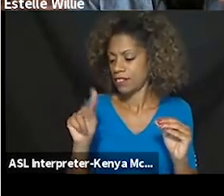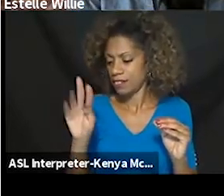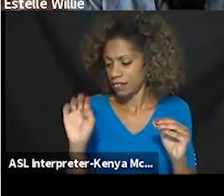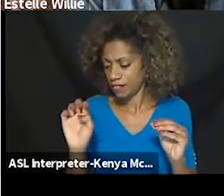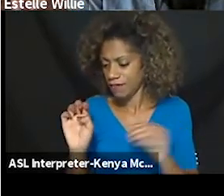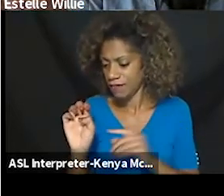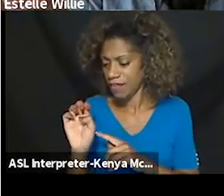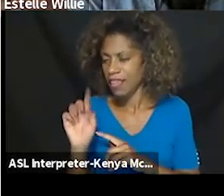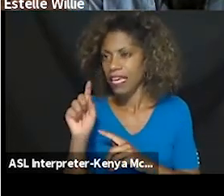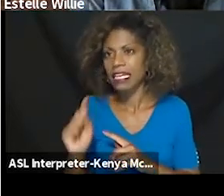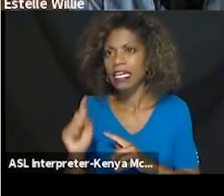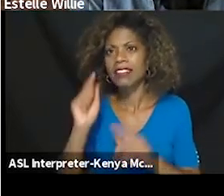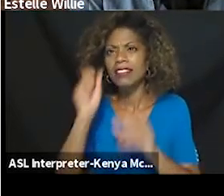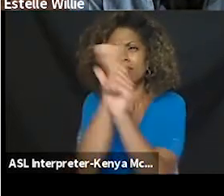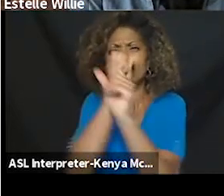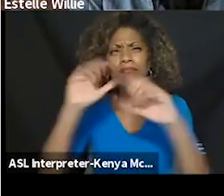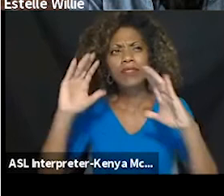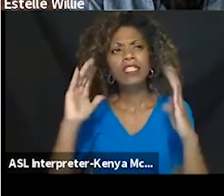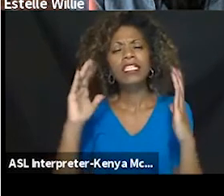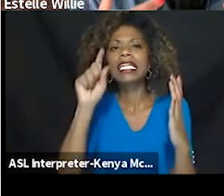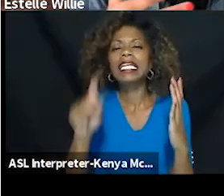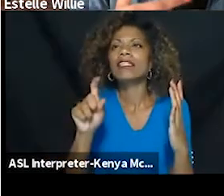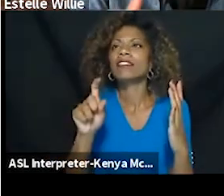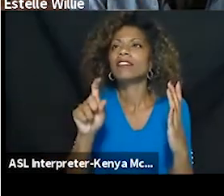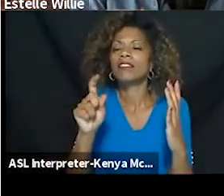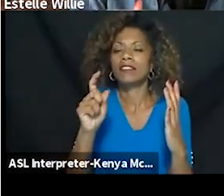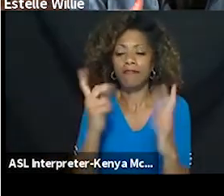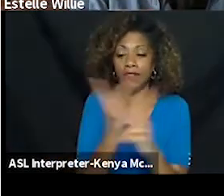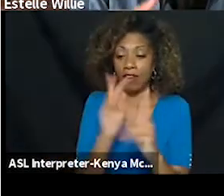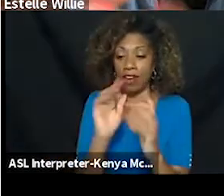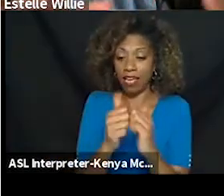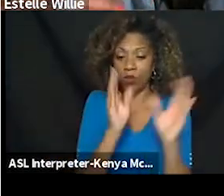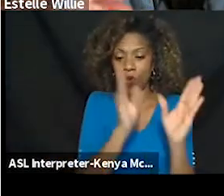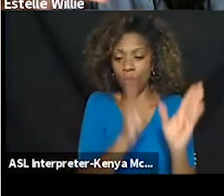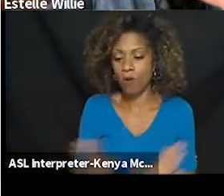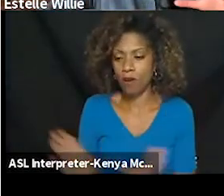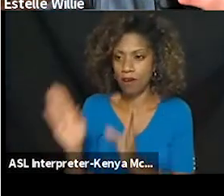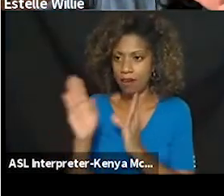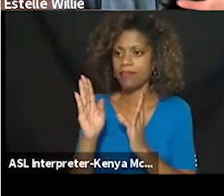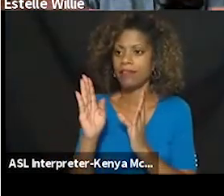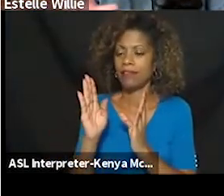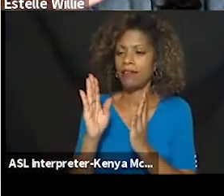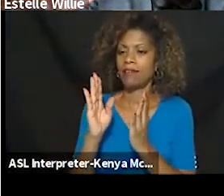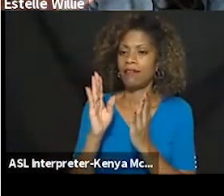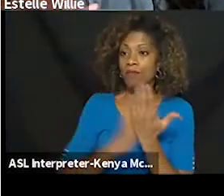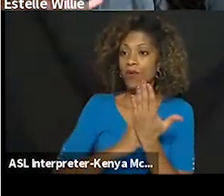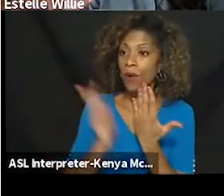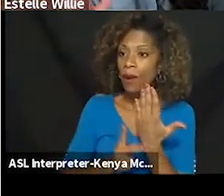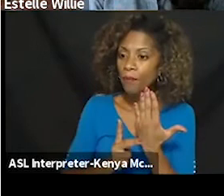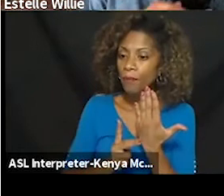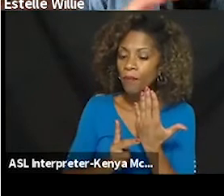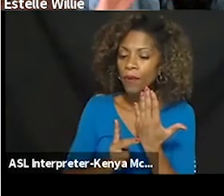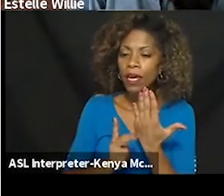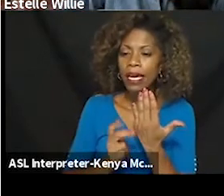organize their program in a way to help them understand how different pieces of their